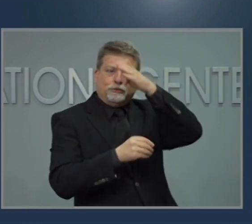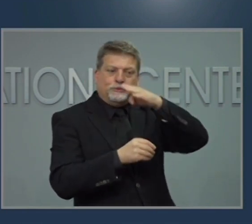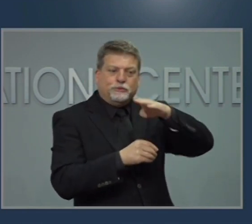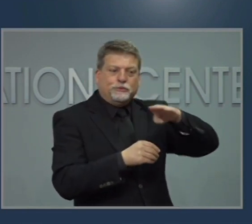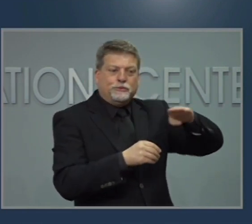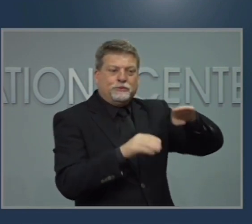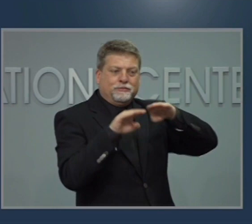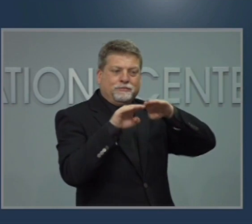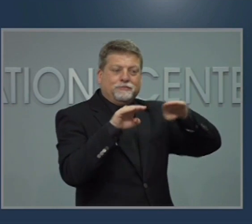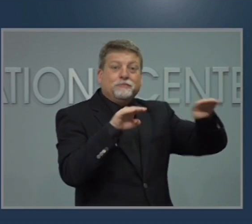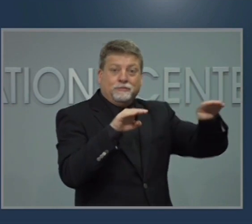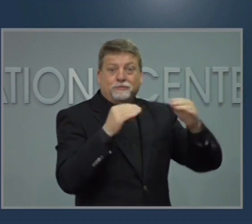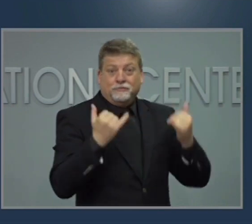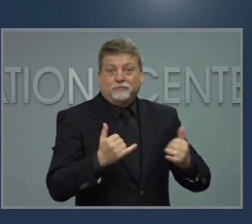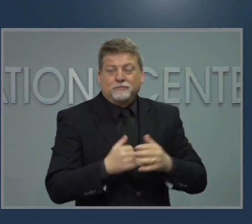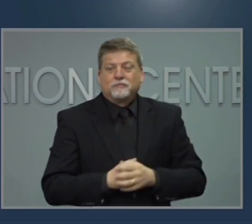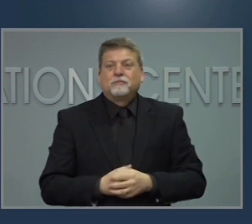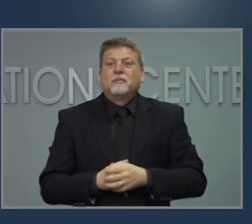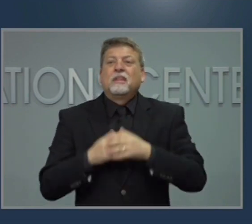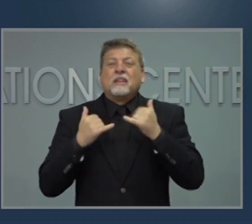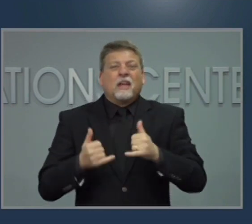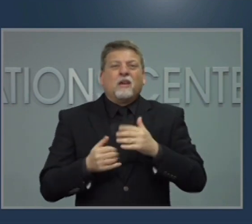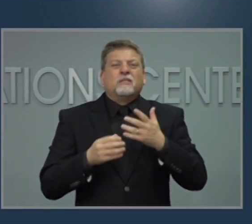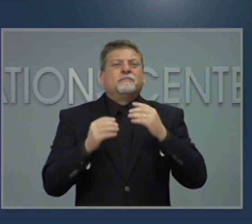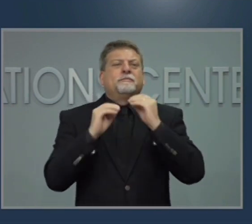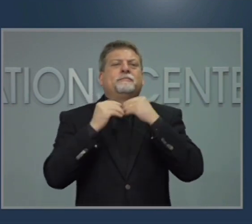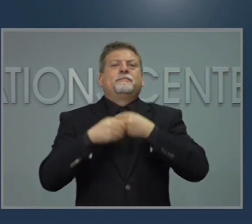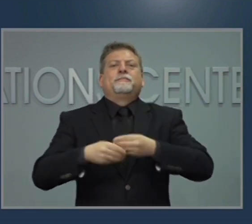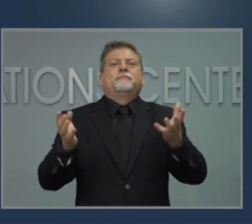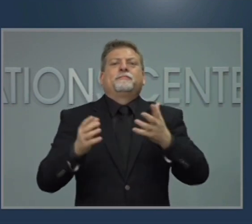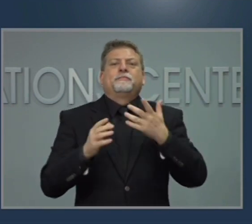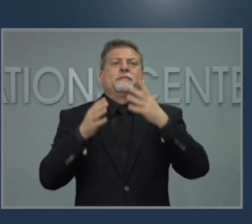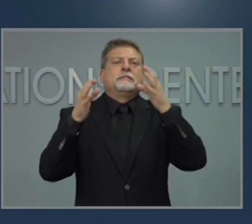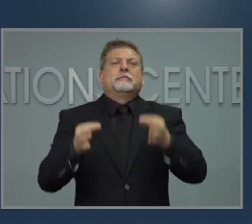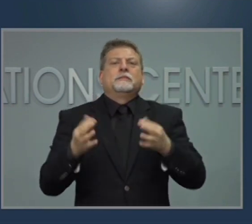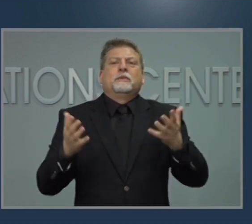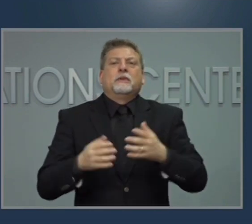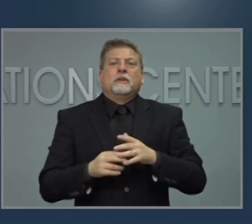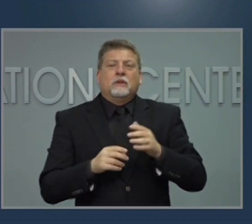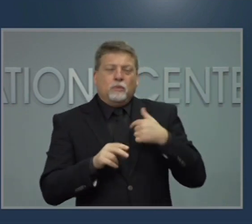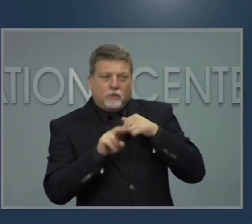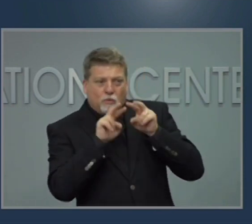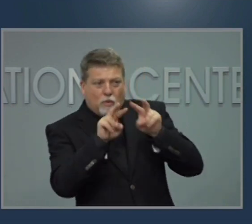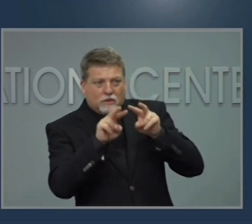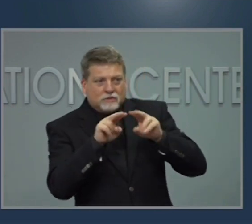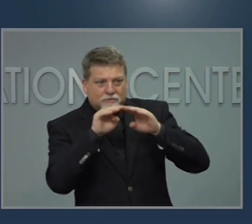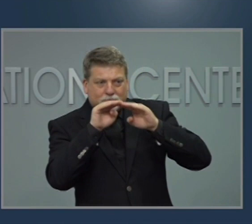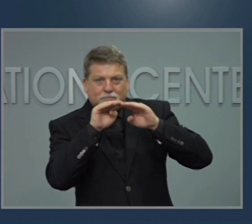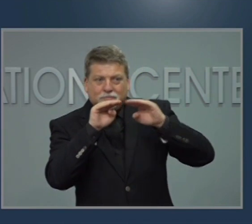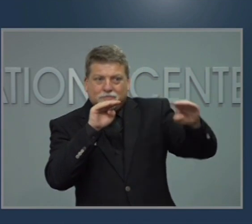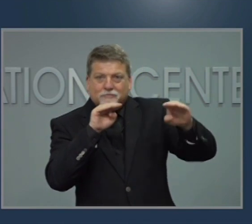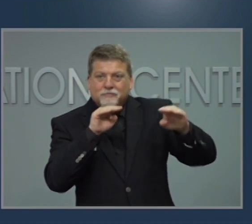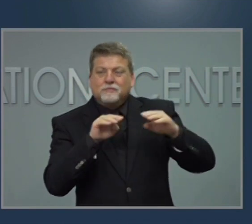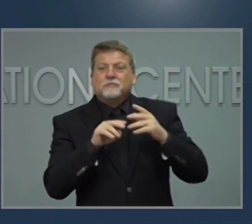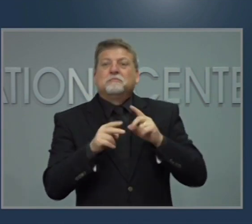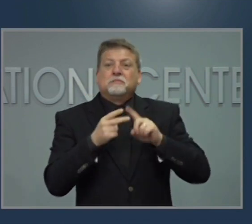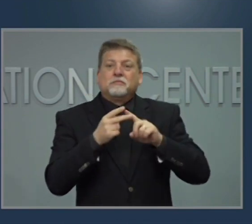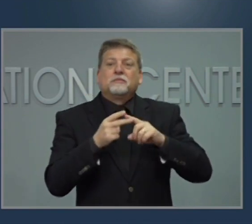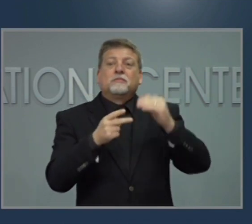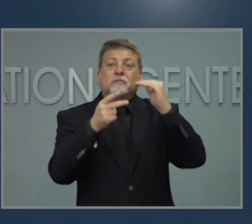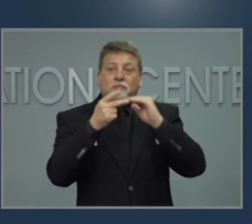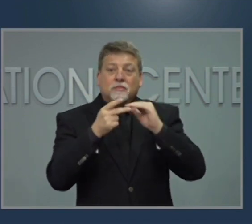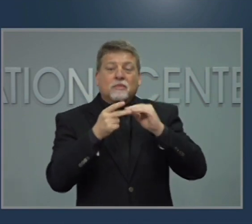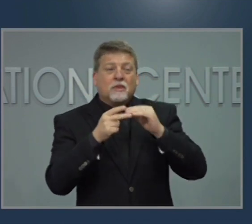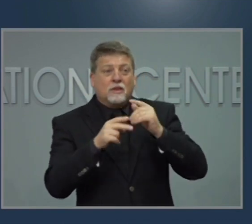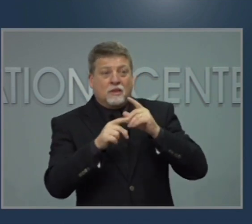also level. Okay, so here is where we are overall. Surveillance data is getting close to baseline. It gets a green check. North